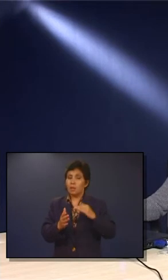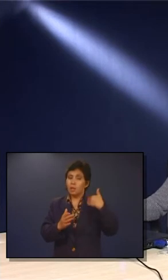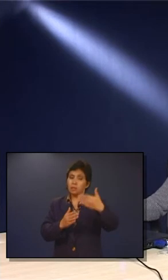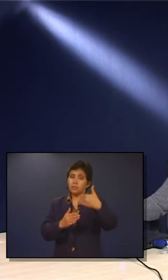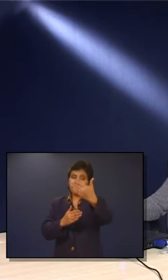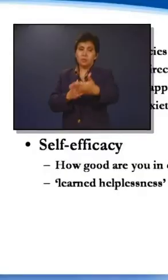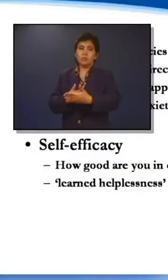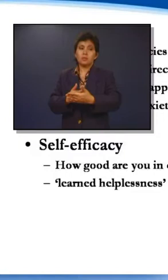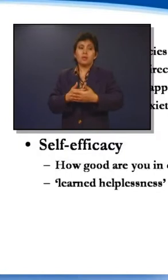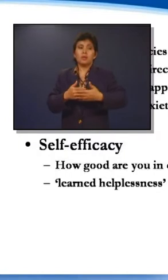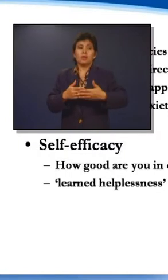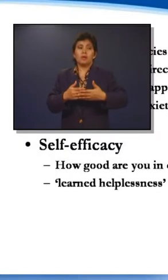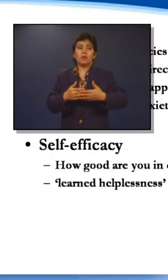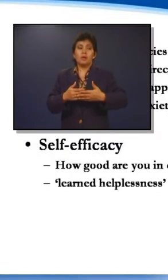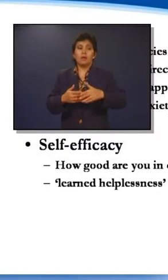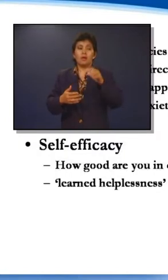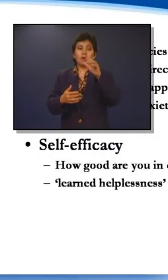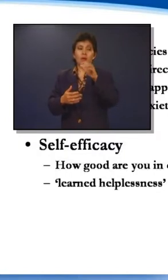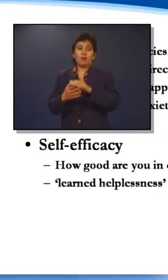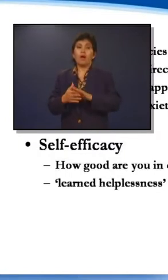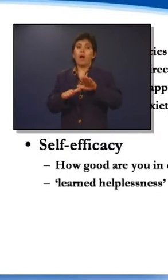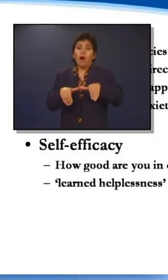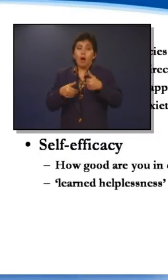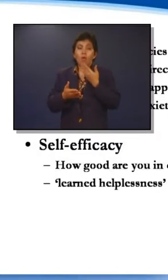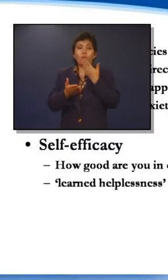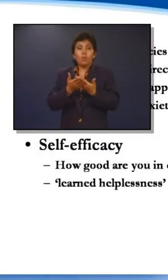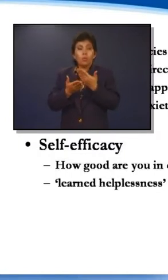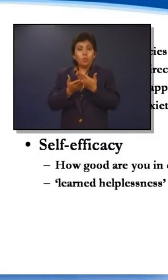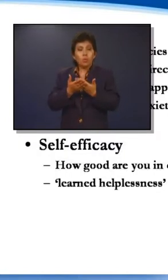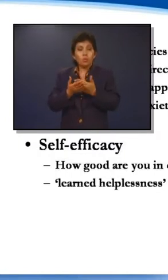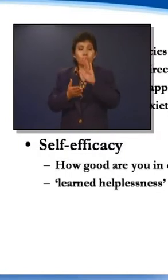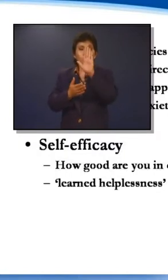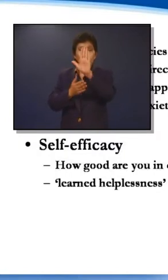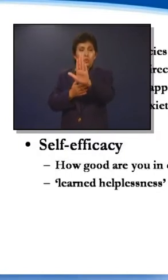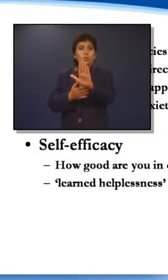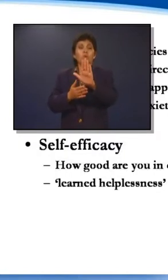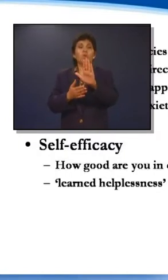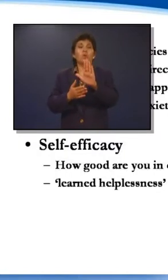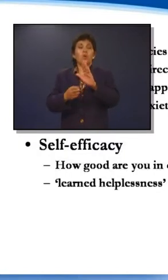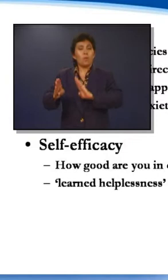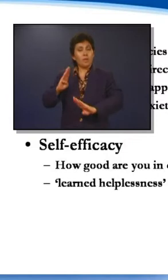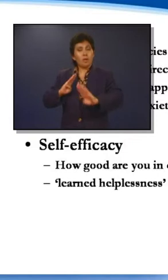Now, the next one is self-efficacy, meaning how good are you in completing